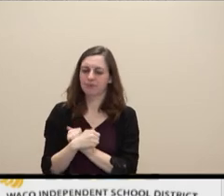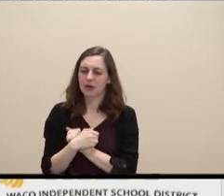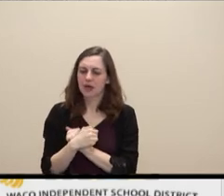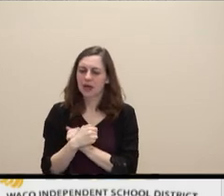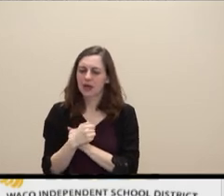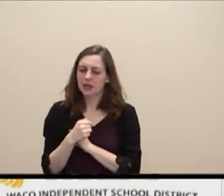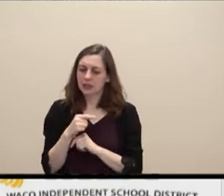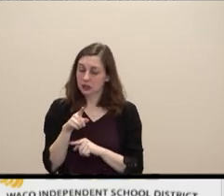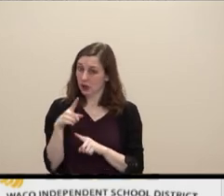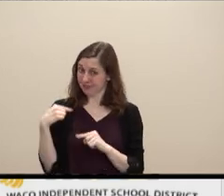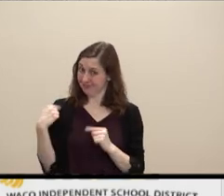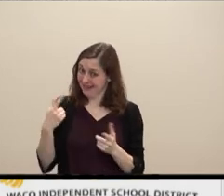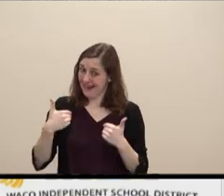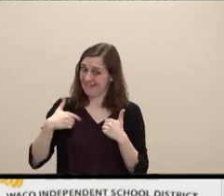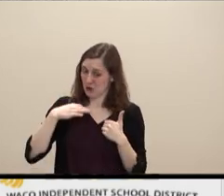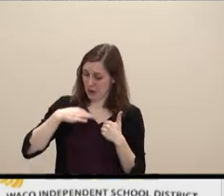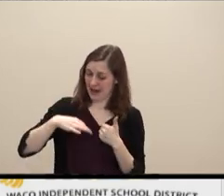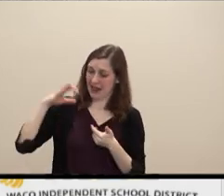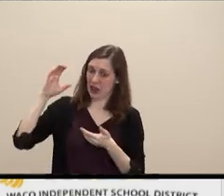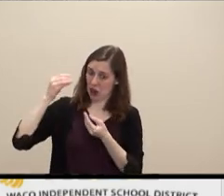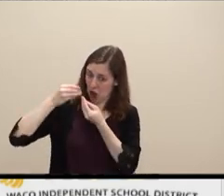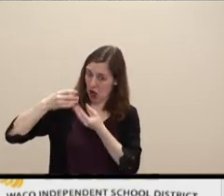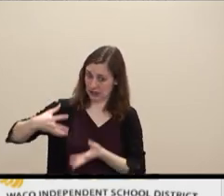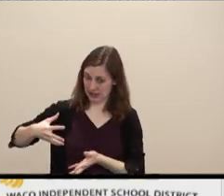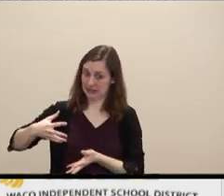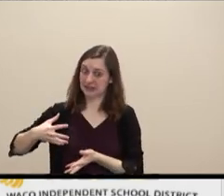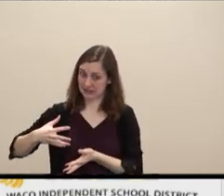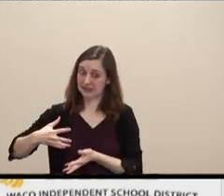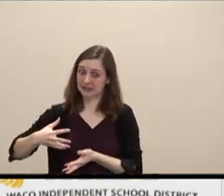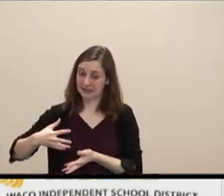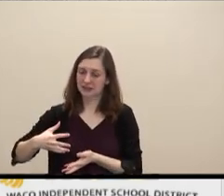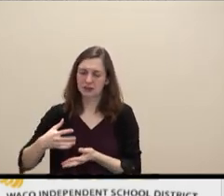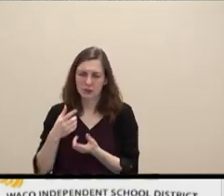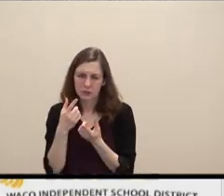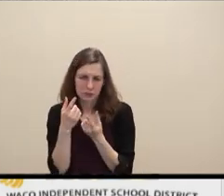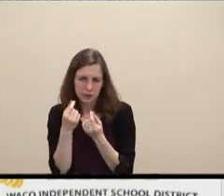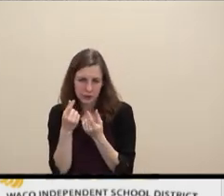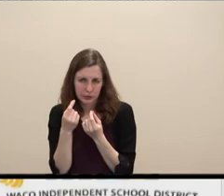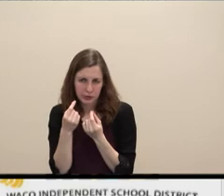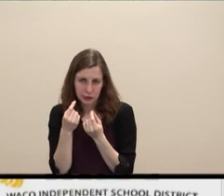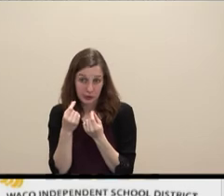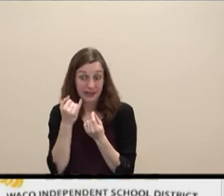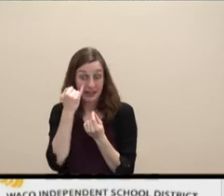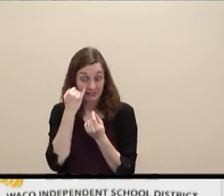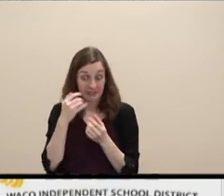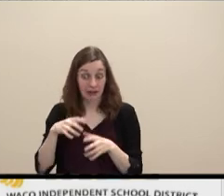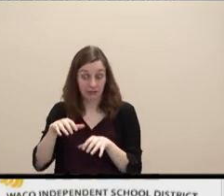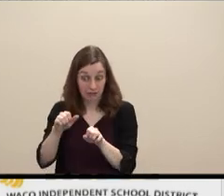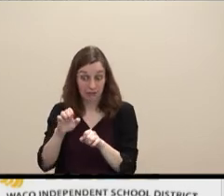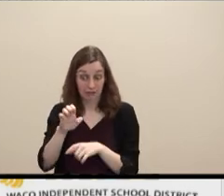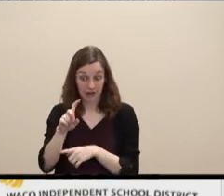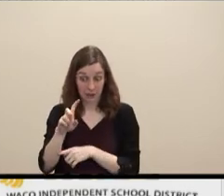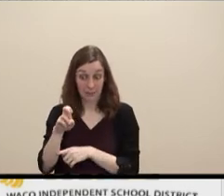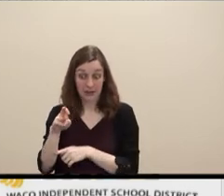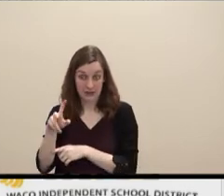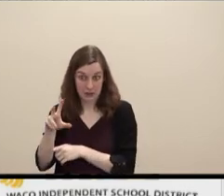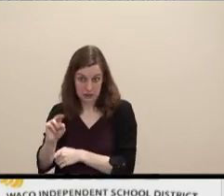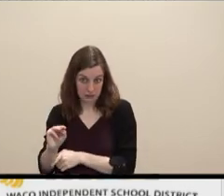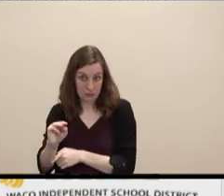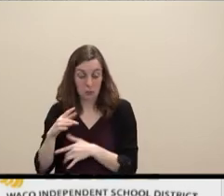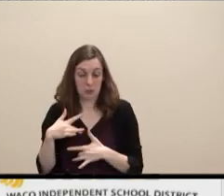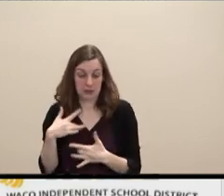having systemically. So how are students performing in Edmentum where credits are recovered? When a student fails a class, we have two